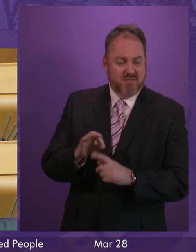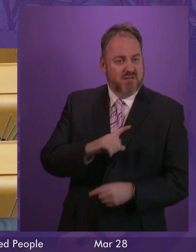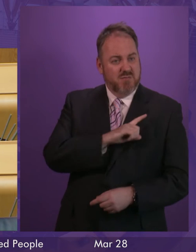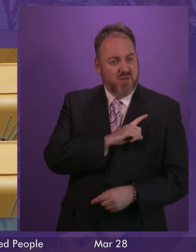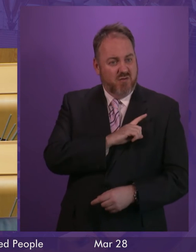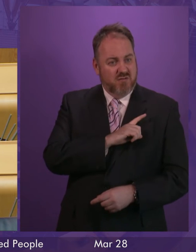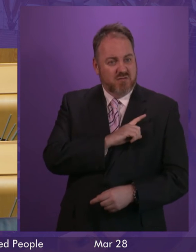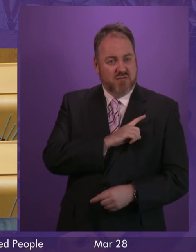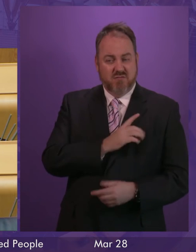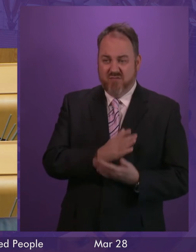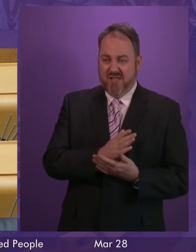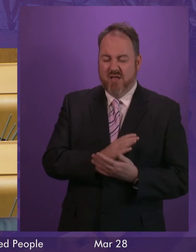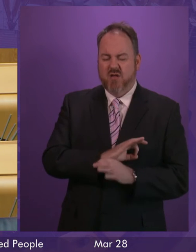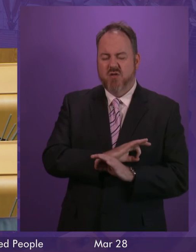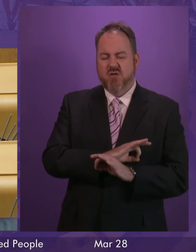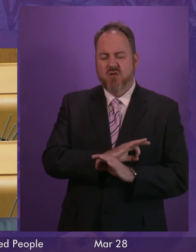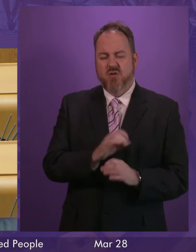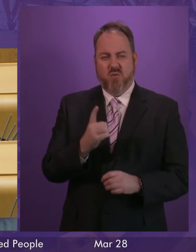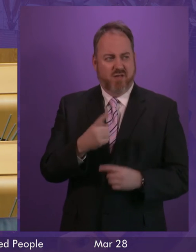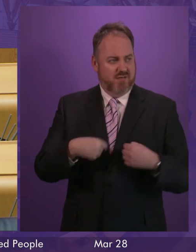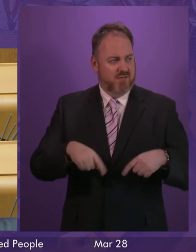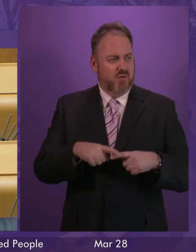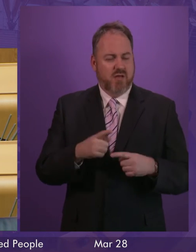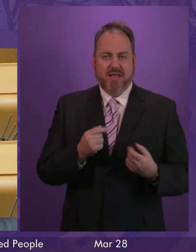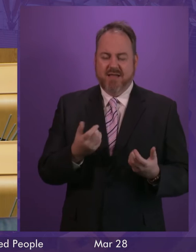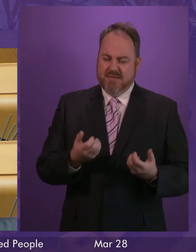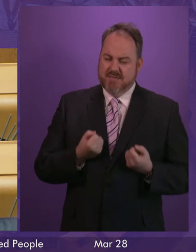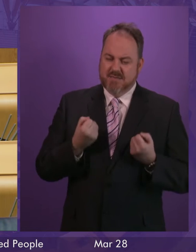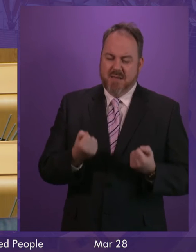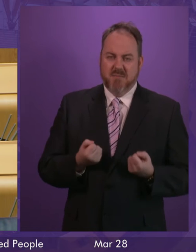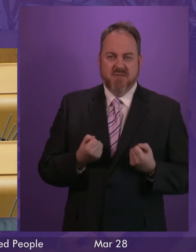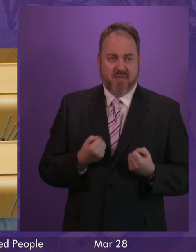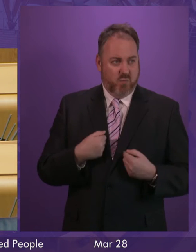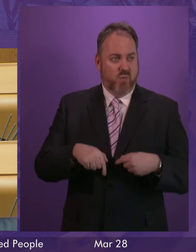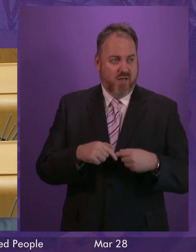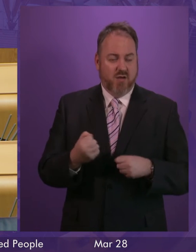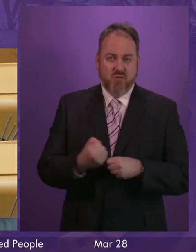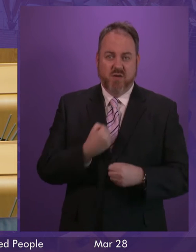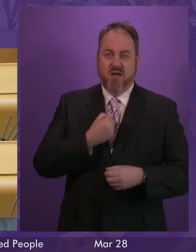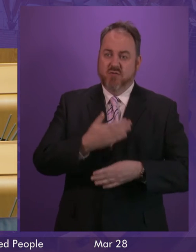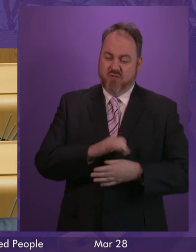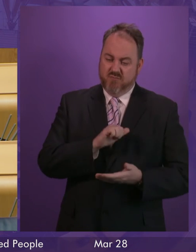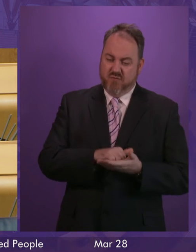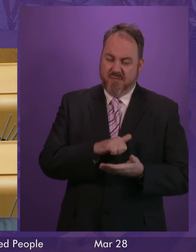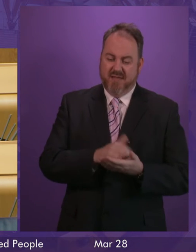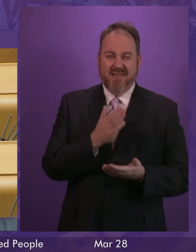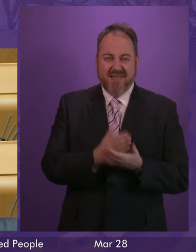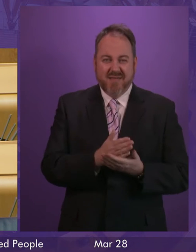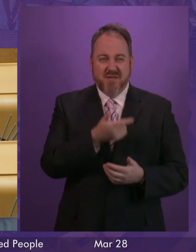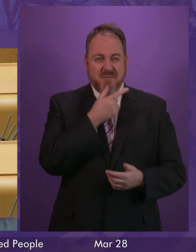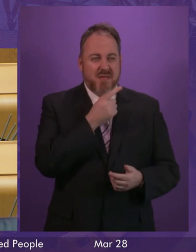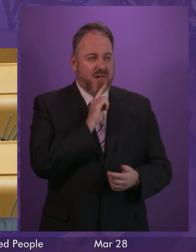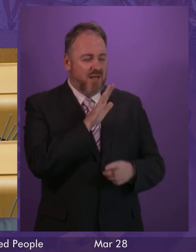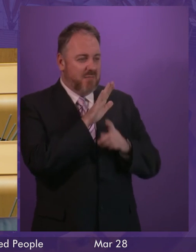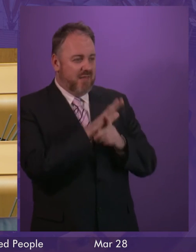absolutely no one in this parliament can be satisfied that we are doing our duty when people are being unlawfully excluded